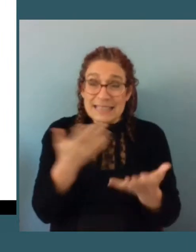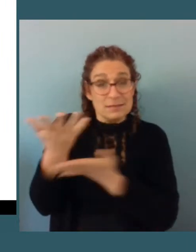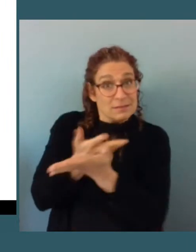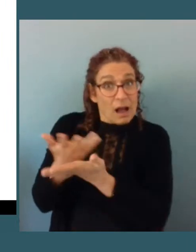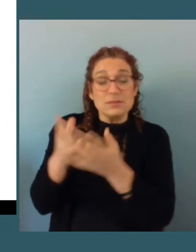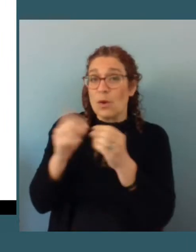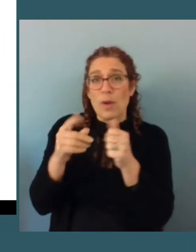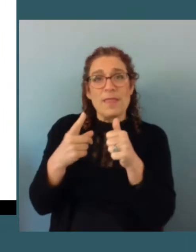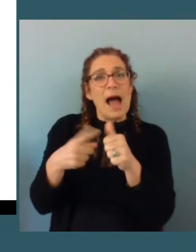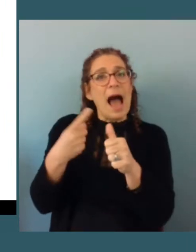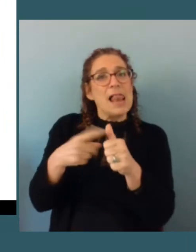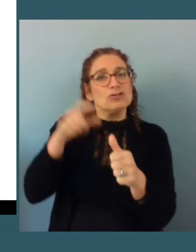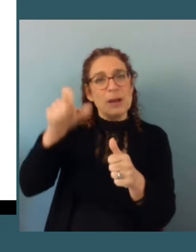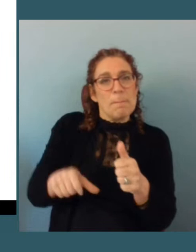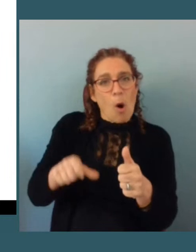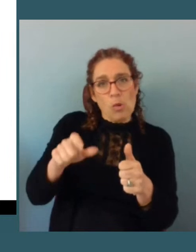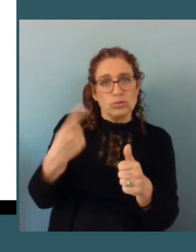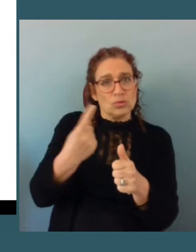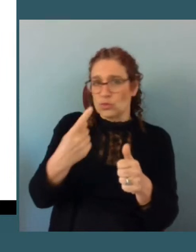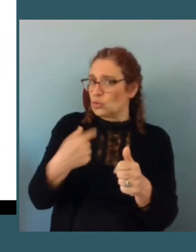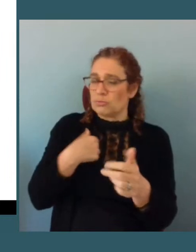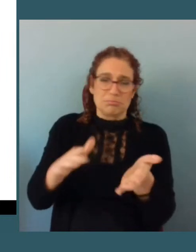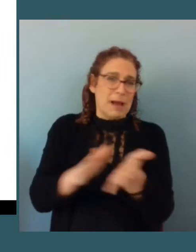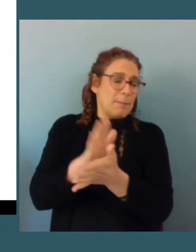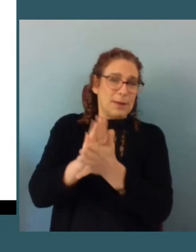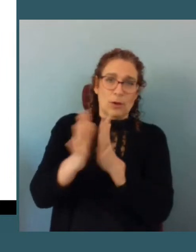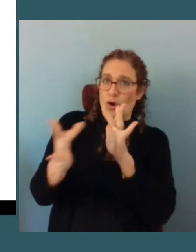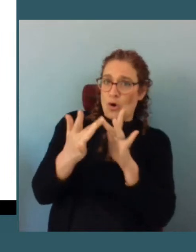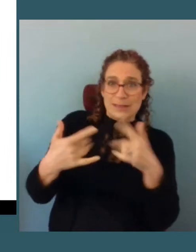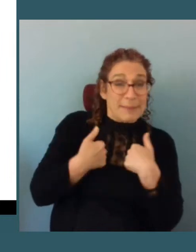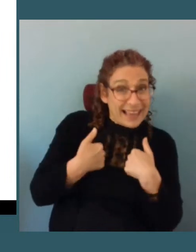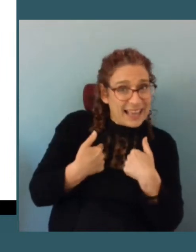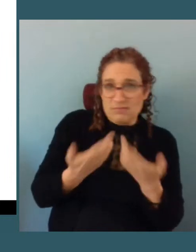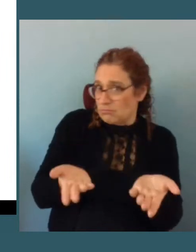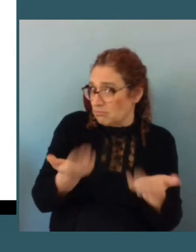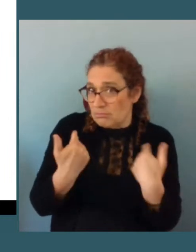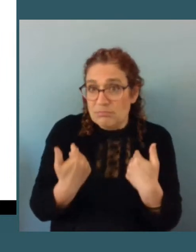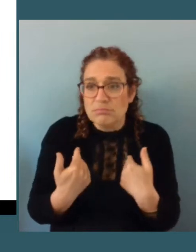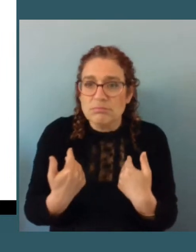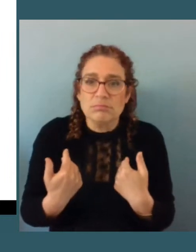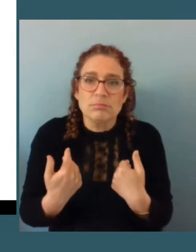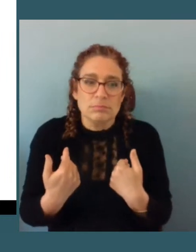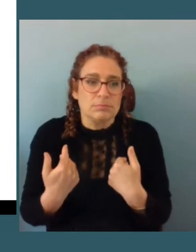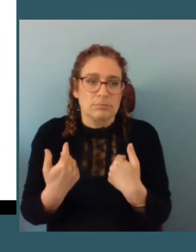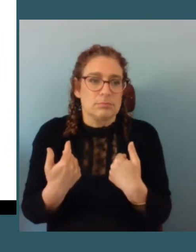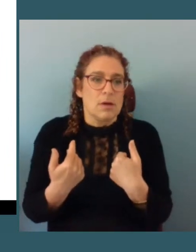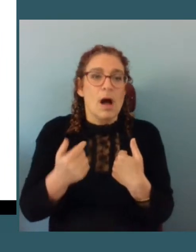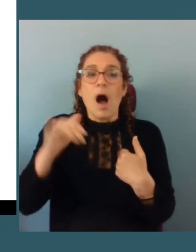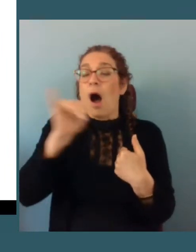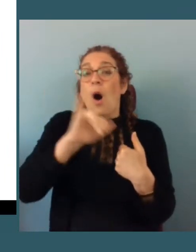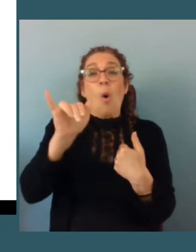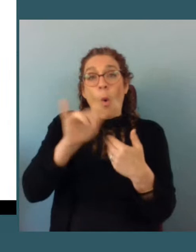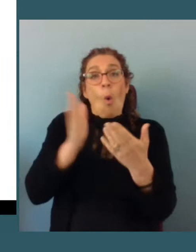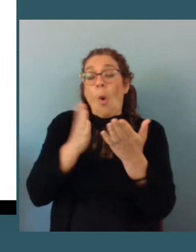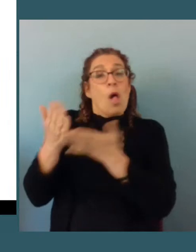with interest in allergy. Very happy to be contacted if you wanted to contact me, and equally via